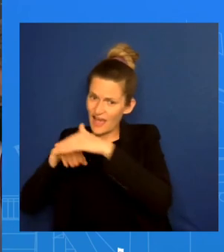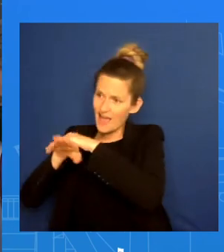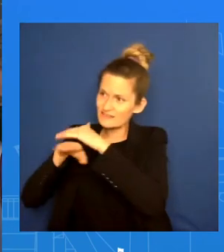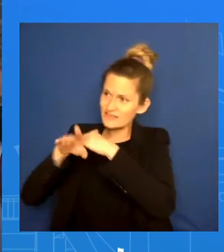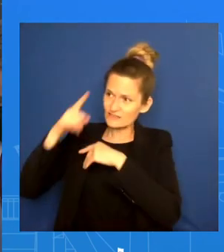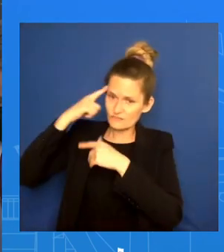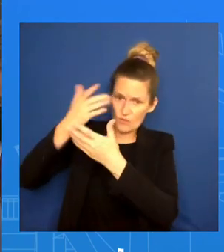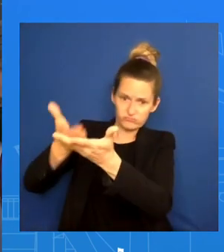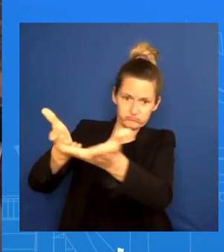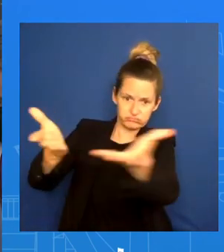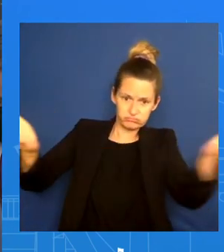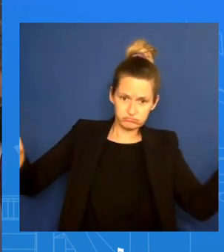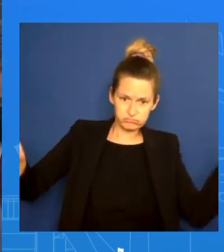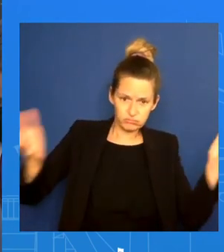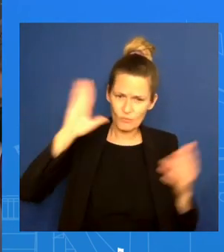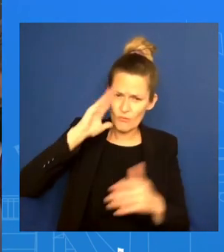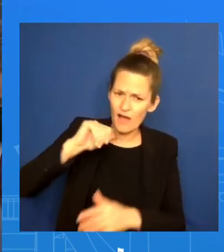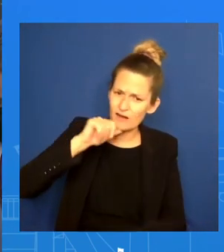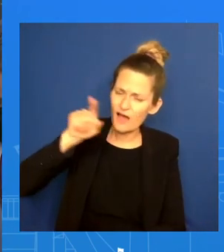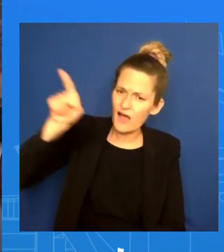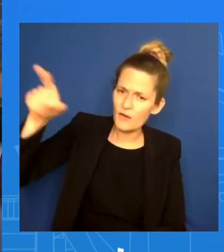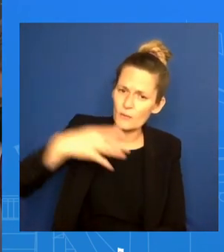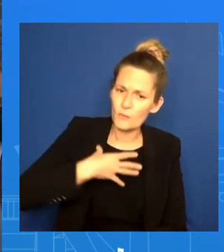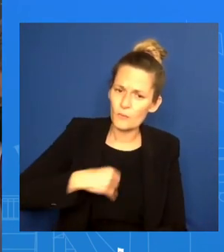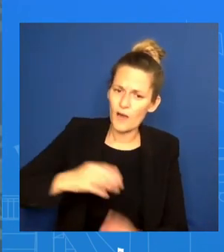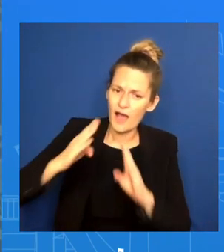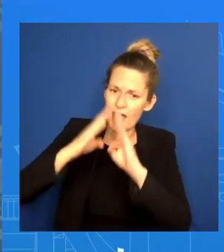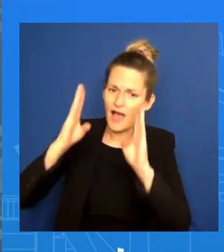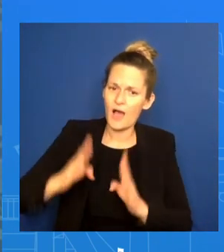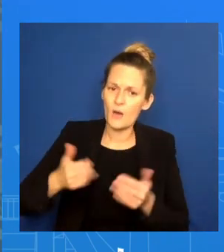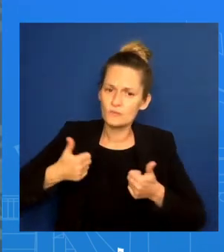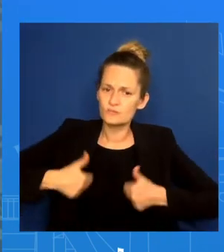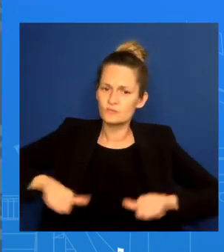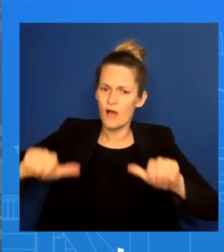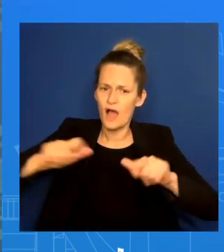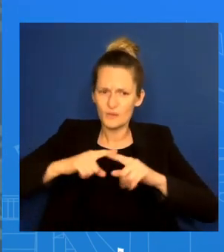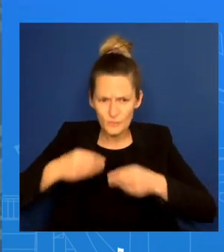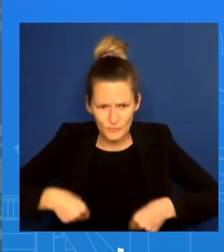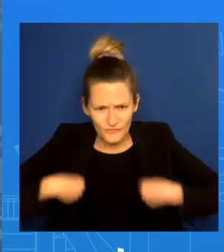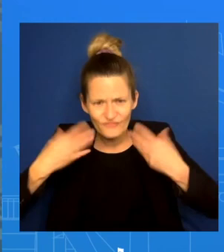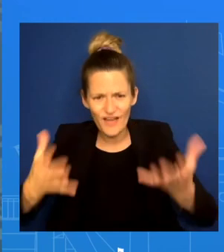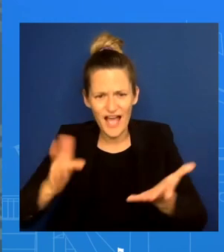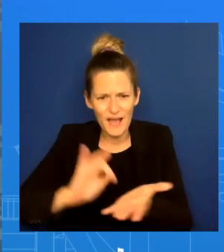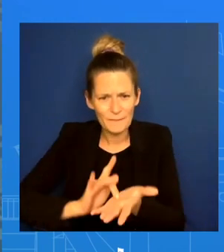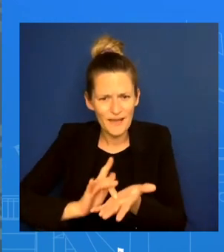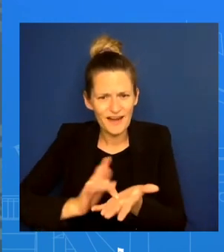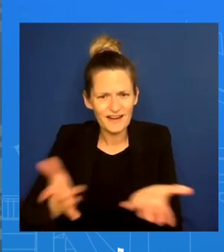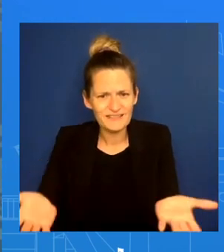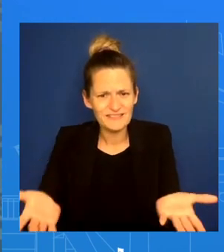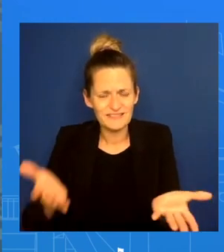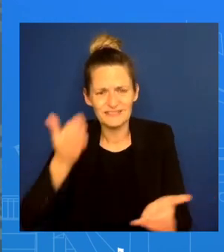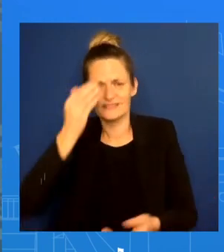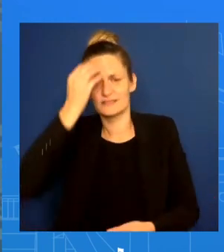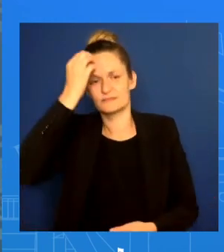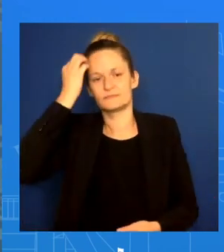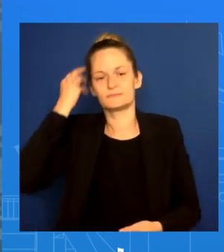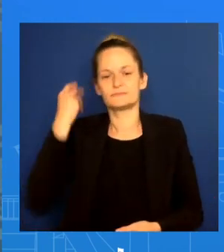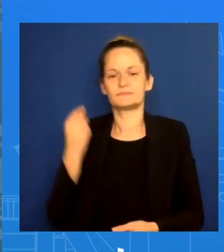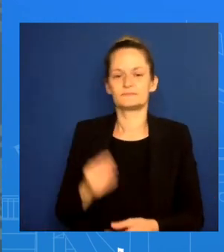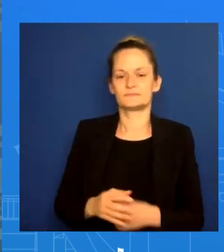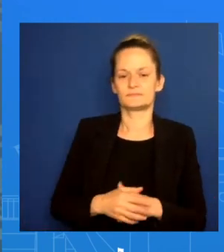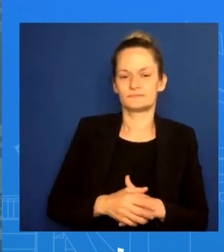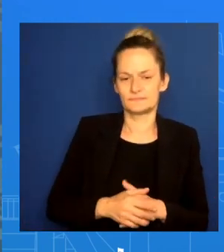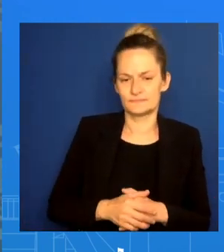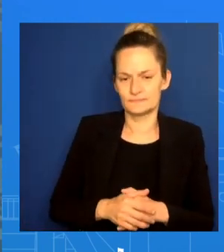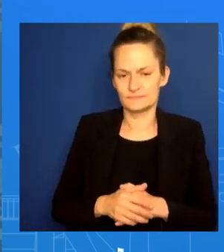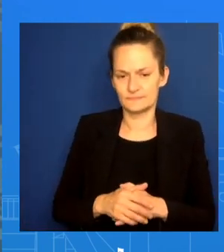tried to make this medicine, which the U.S. has, easier to access? So here's what I can tell you. I don't know much about this medicine that you are speaking of, Stephen,